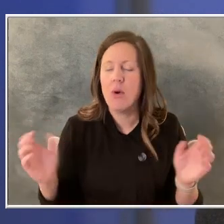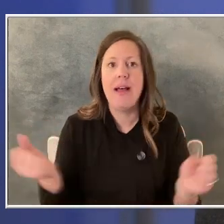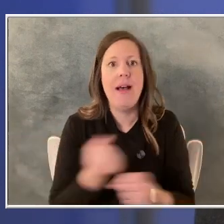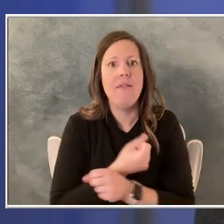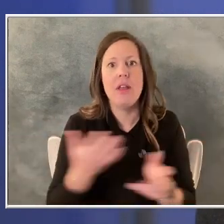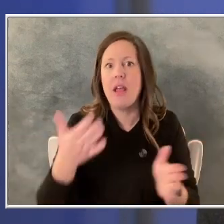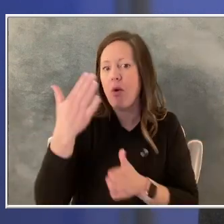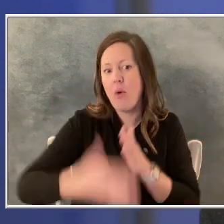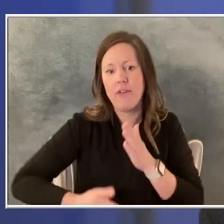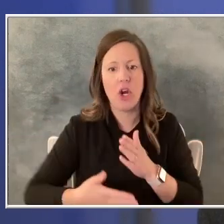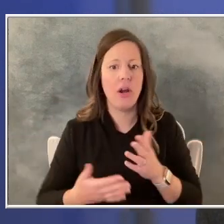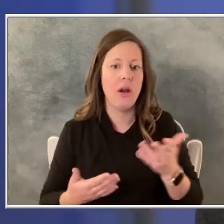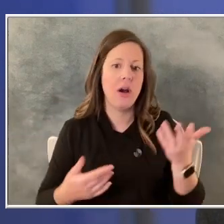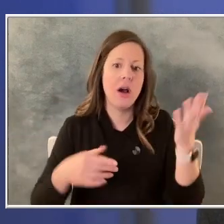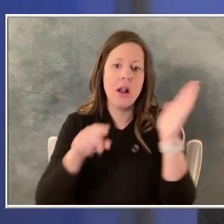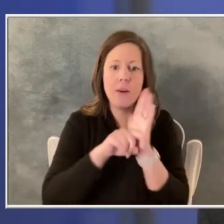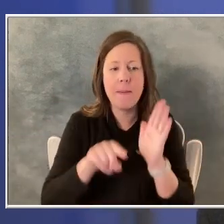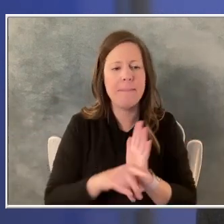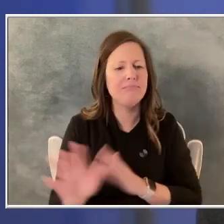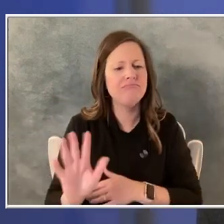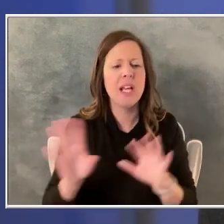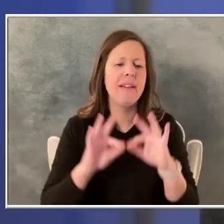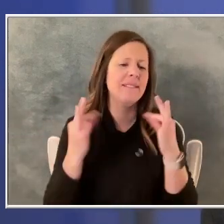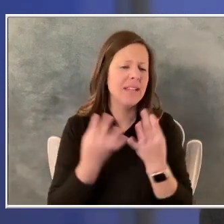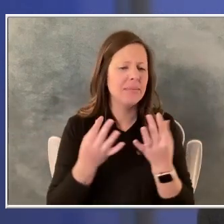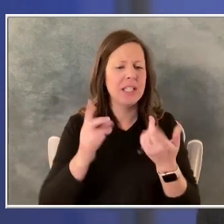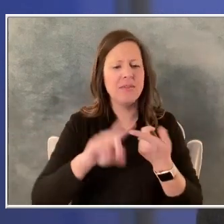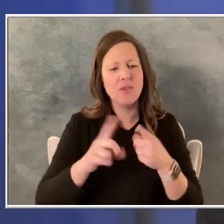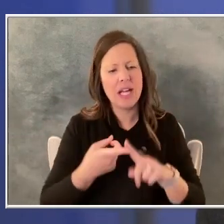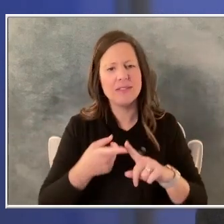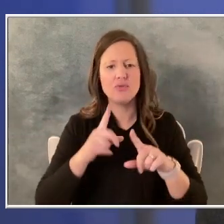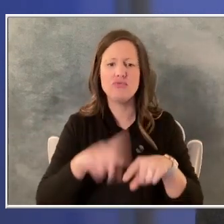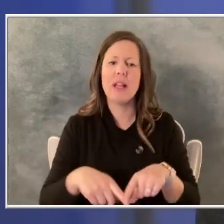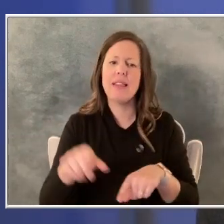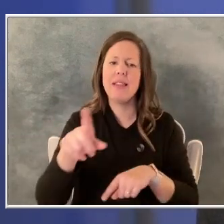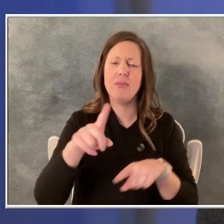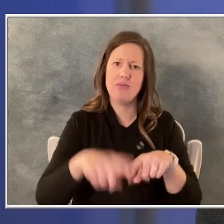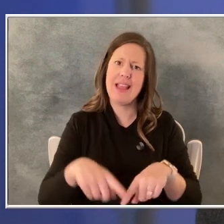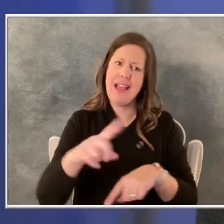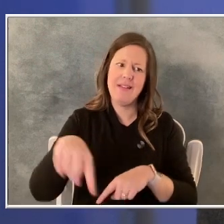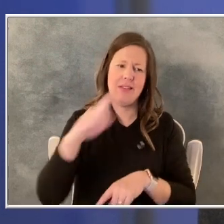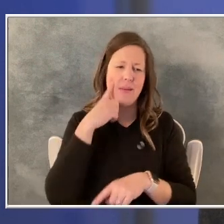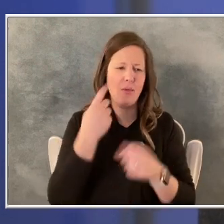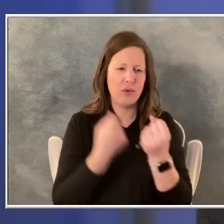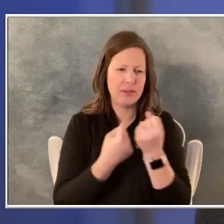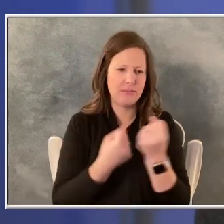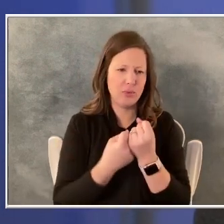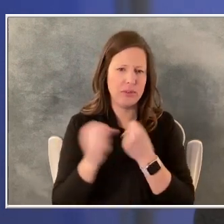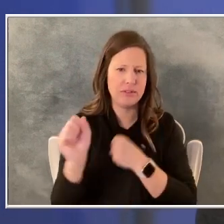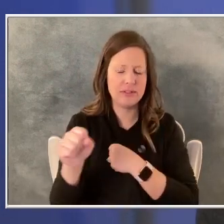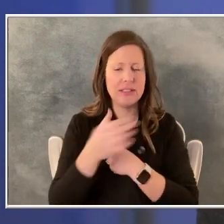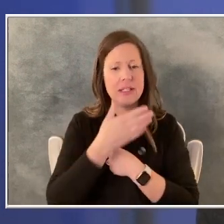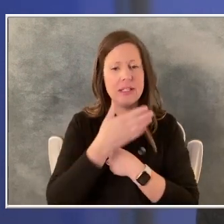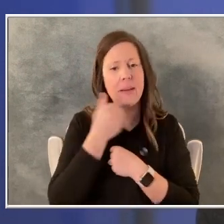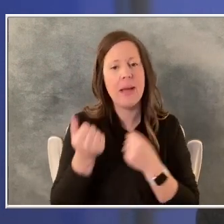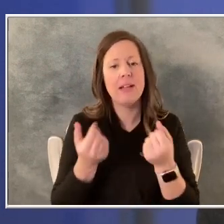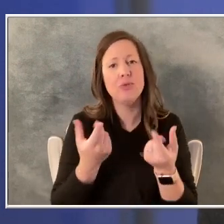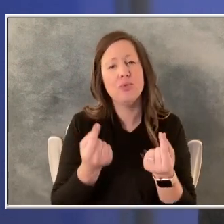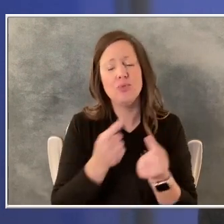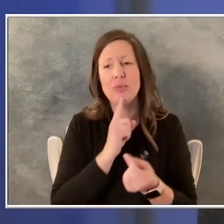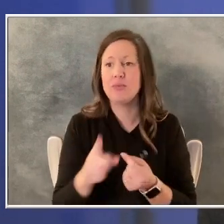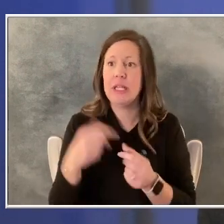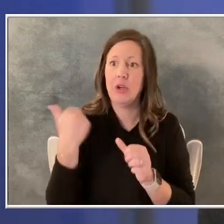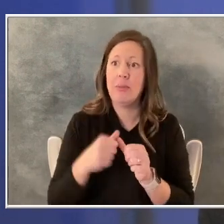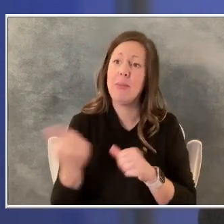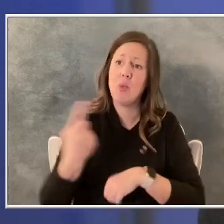to your family, your friends, rely on those people for support. But the best thing to do is just take it one day at a time.